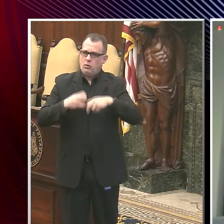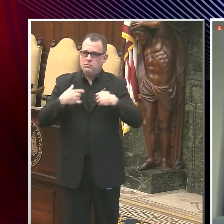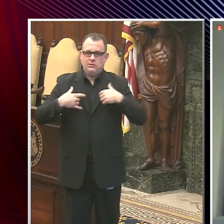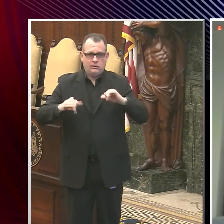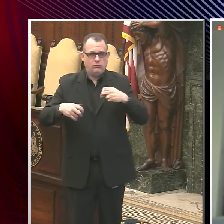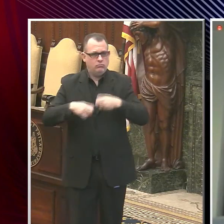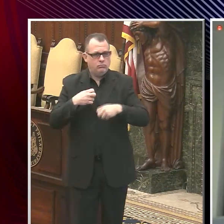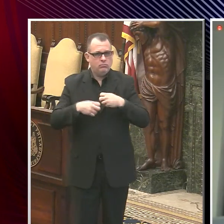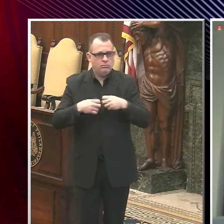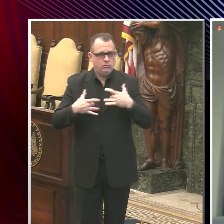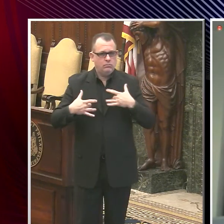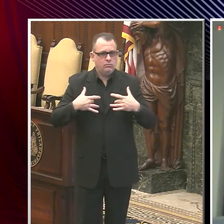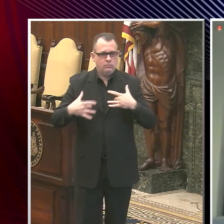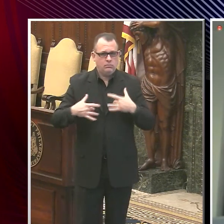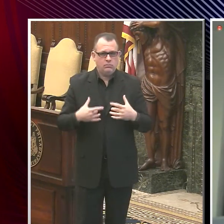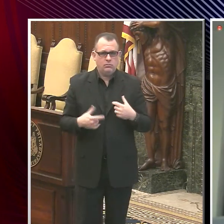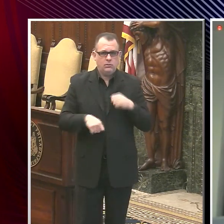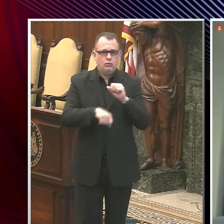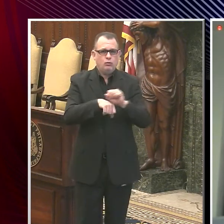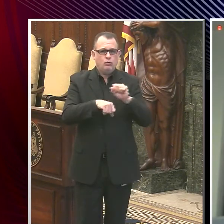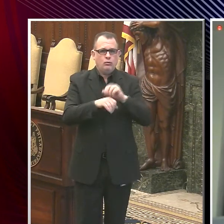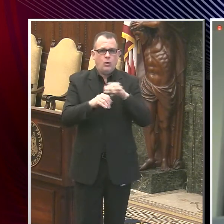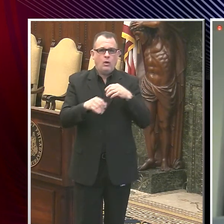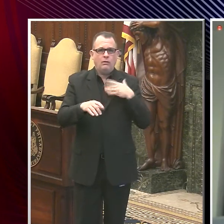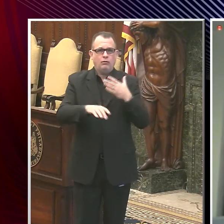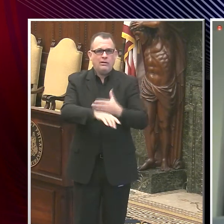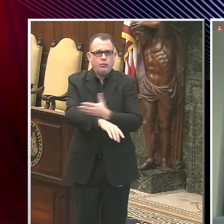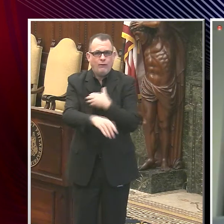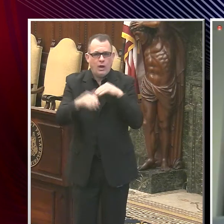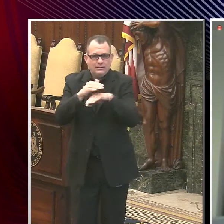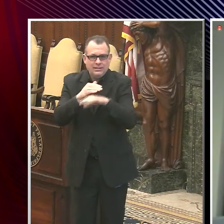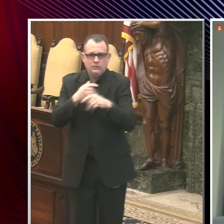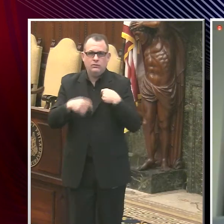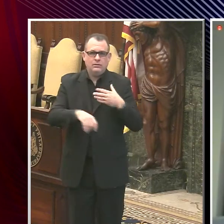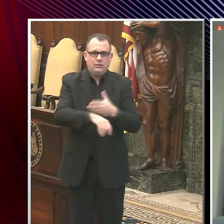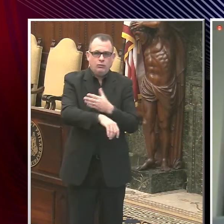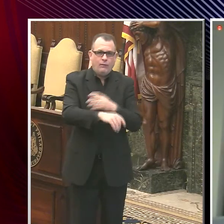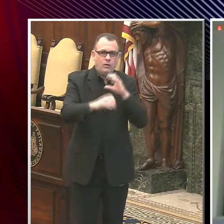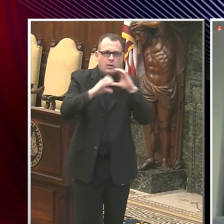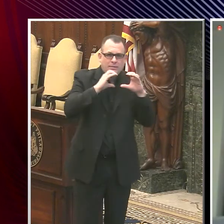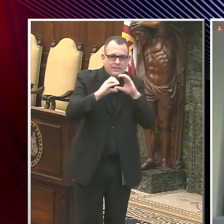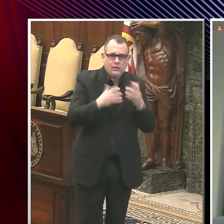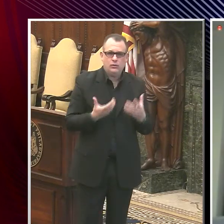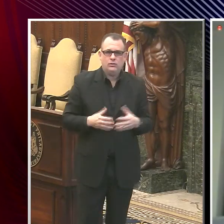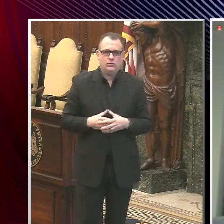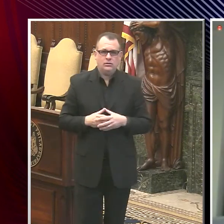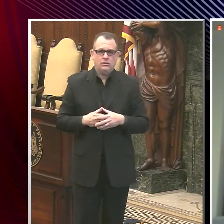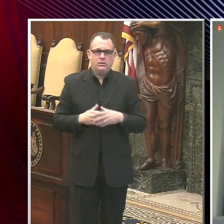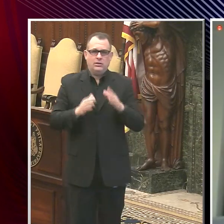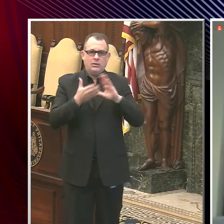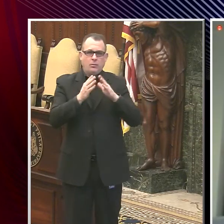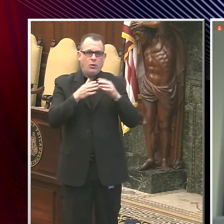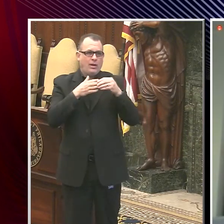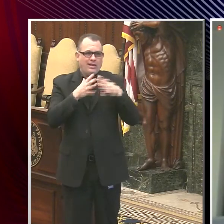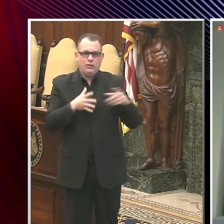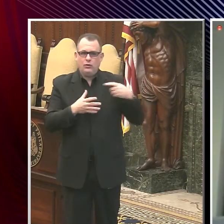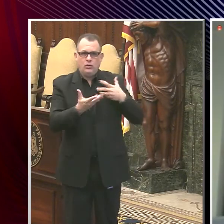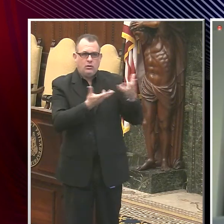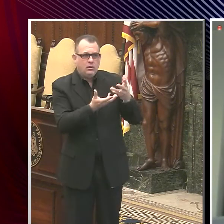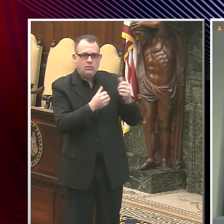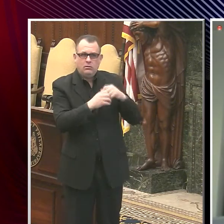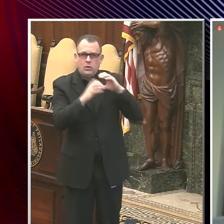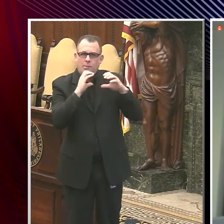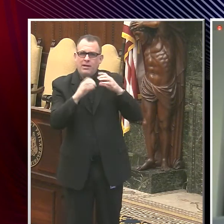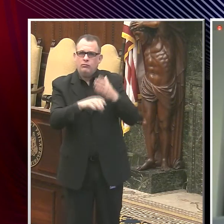also, while we're working on improving access, we're working on communicating with opinion leaders about how to communicate about the safety of the